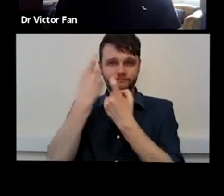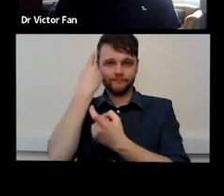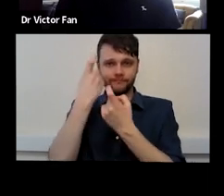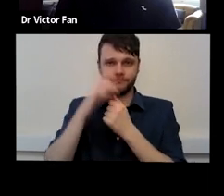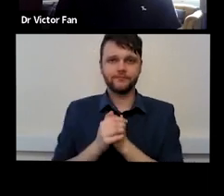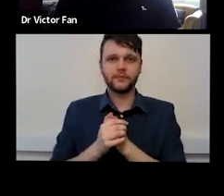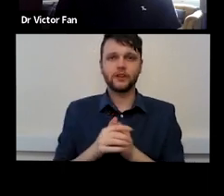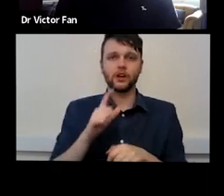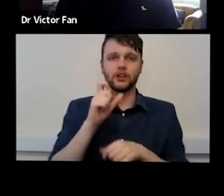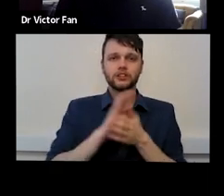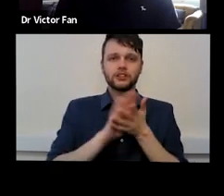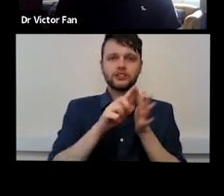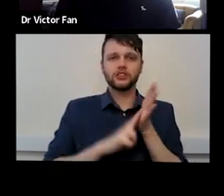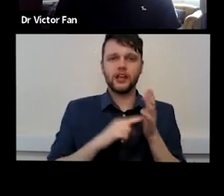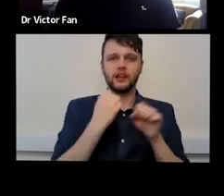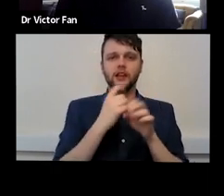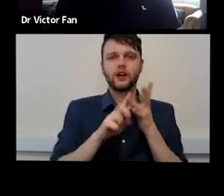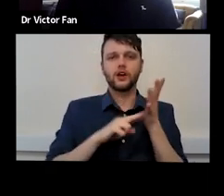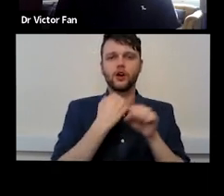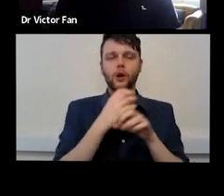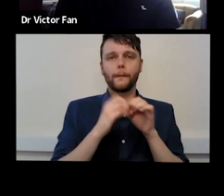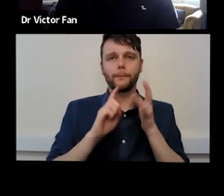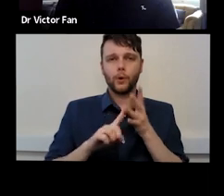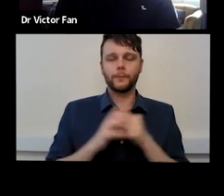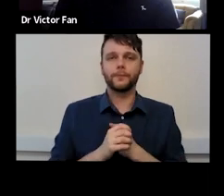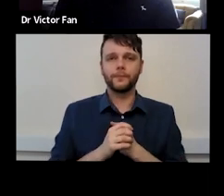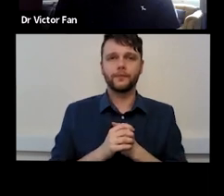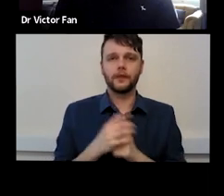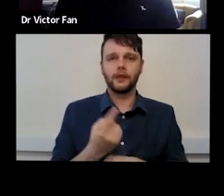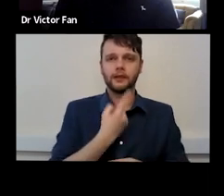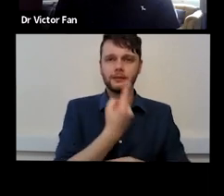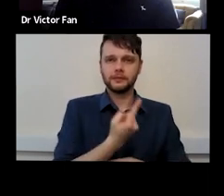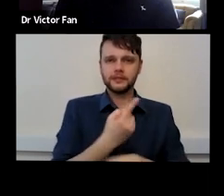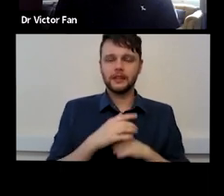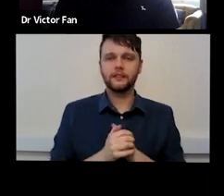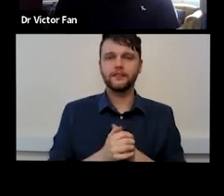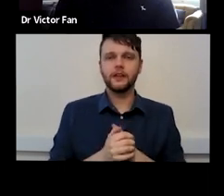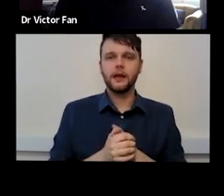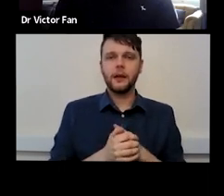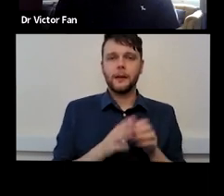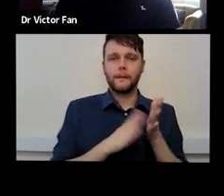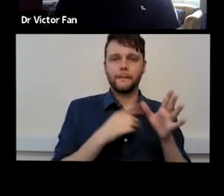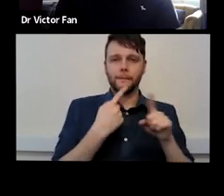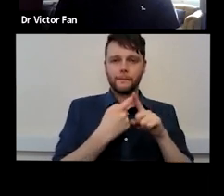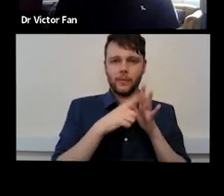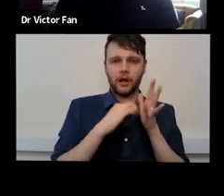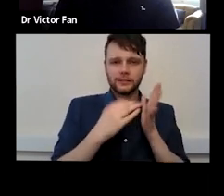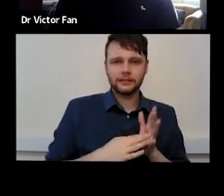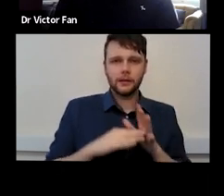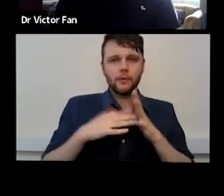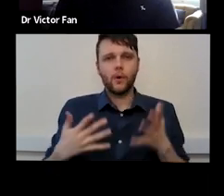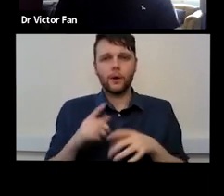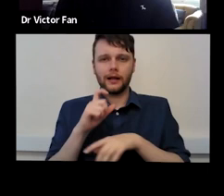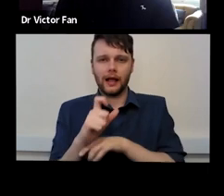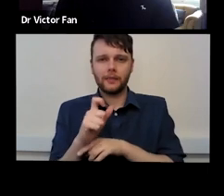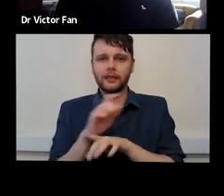Chen Gongbo in the 1920s. For him, neither Marxism nor capitalism could liberate China from